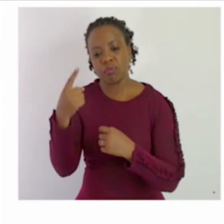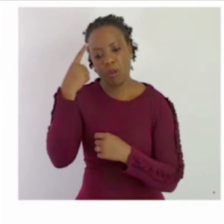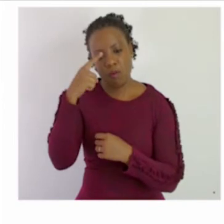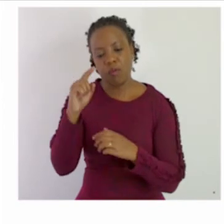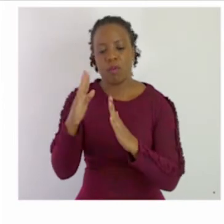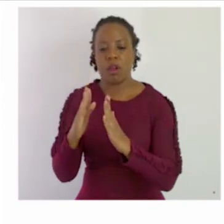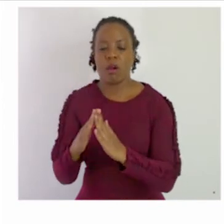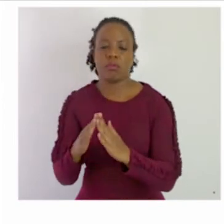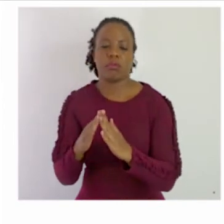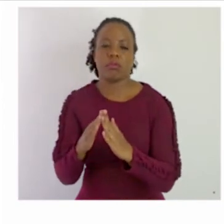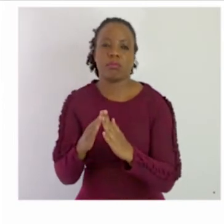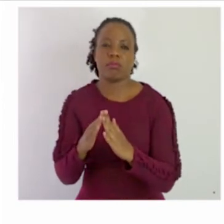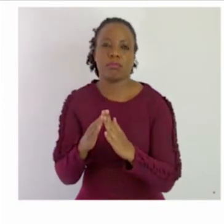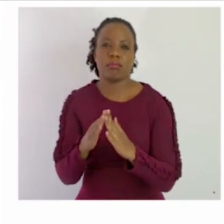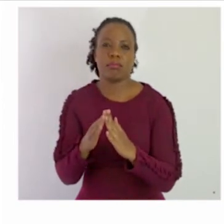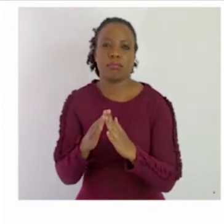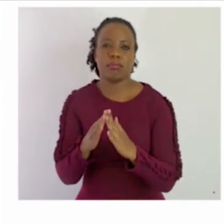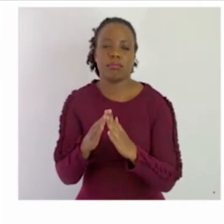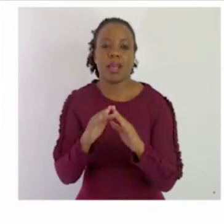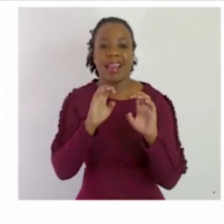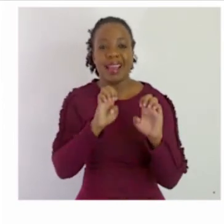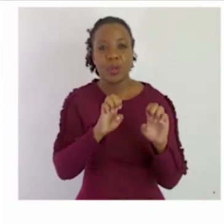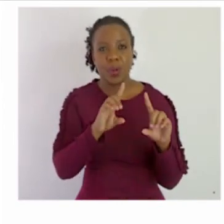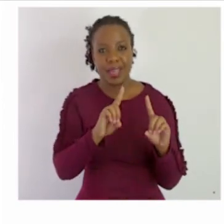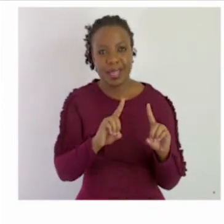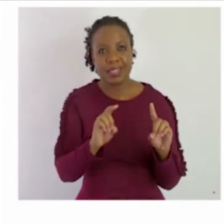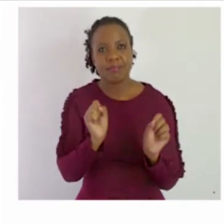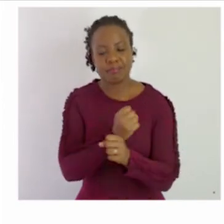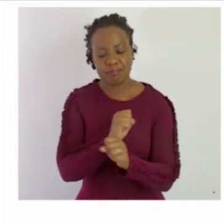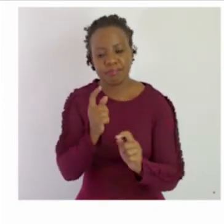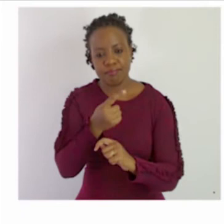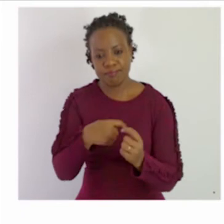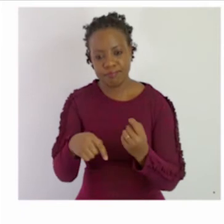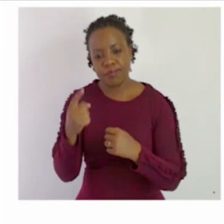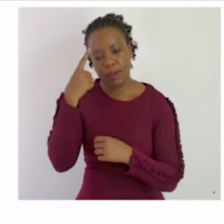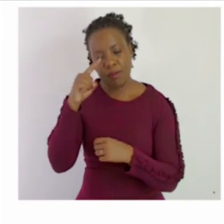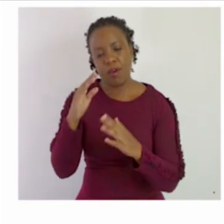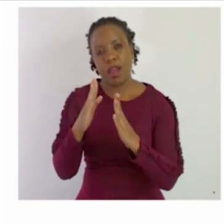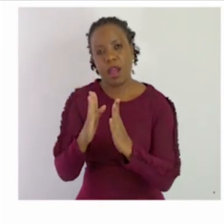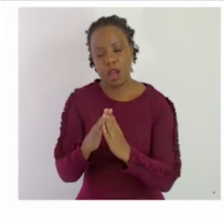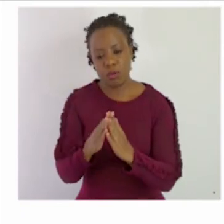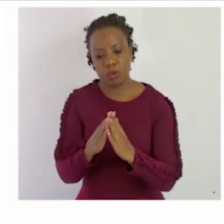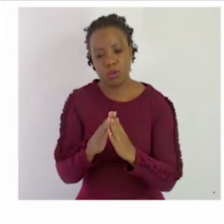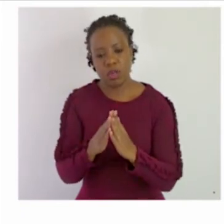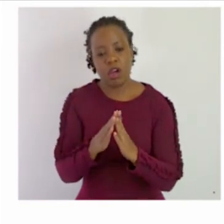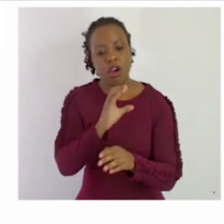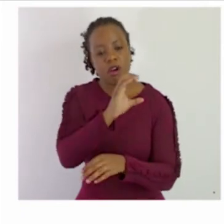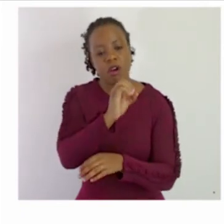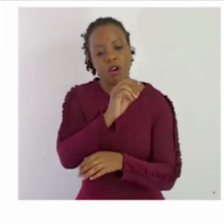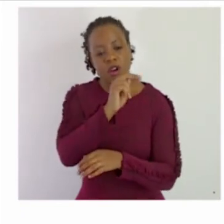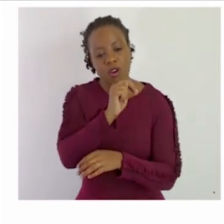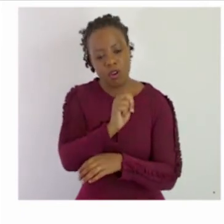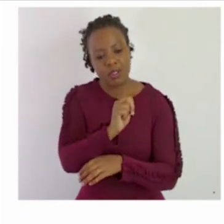traded for a house. Right. Our concrete noun there is house because it is